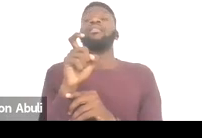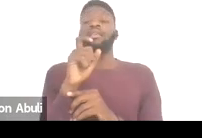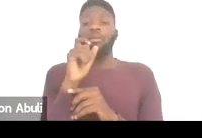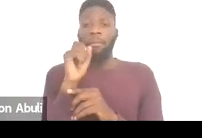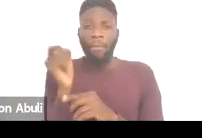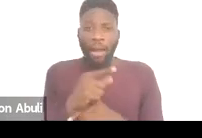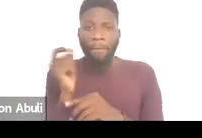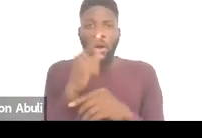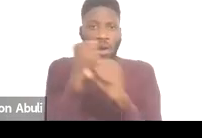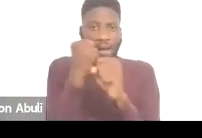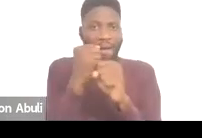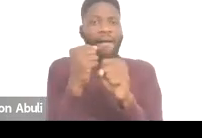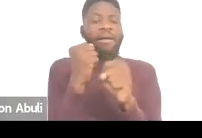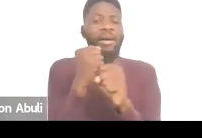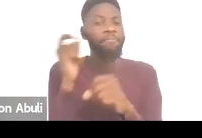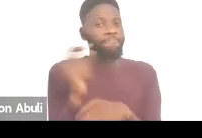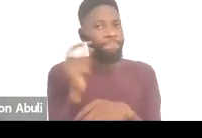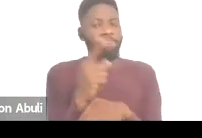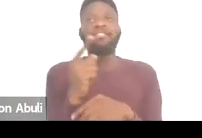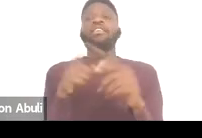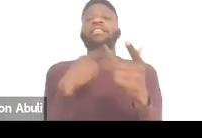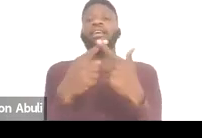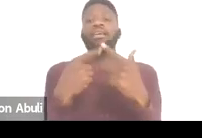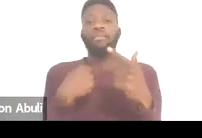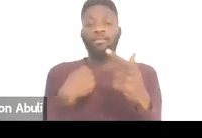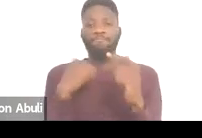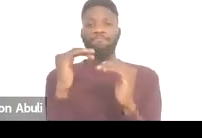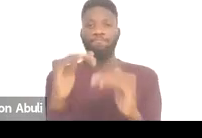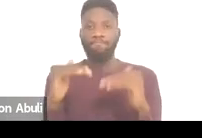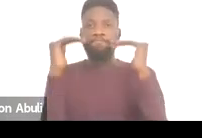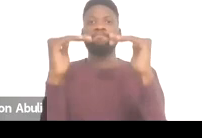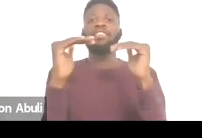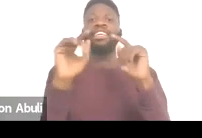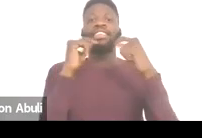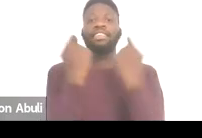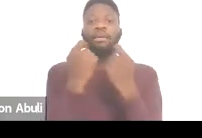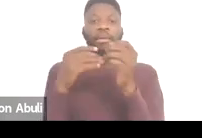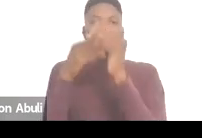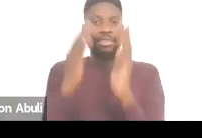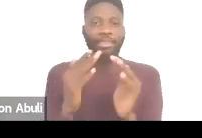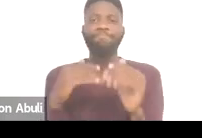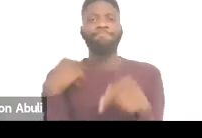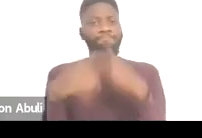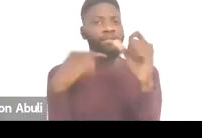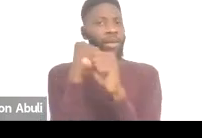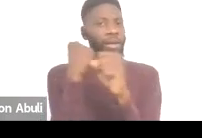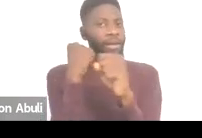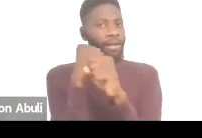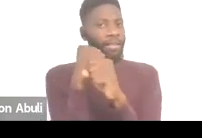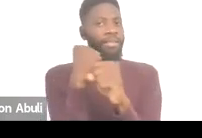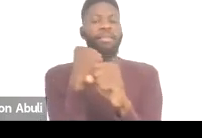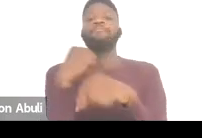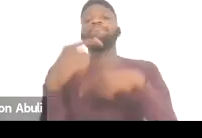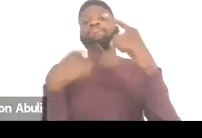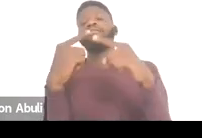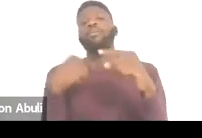service executive, I grew into a team leader. A few months into it, I